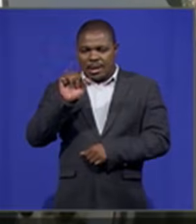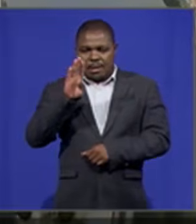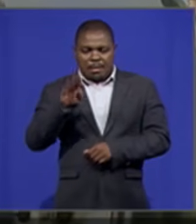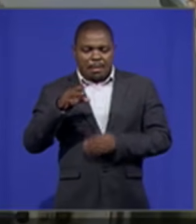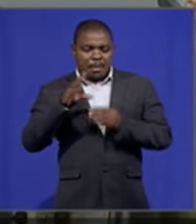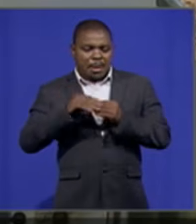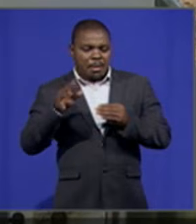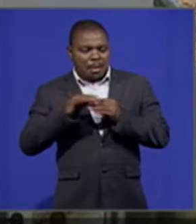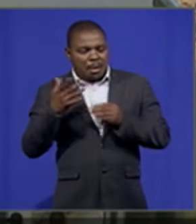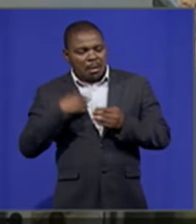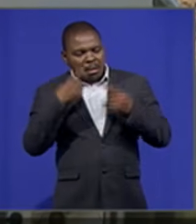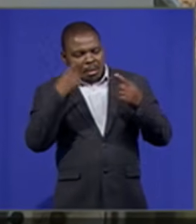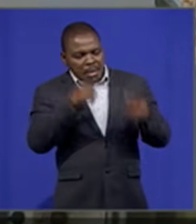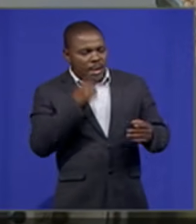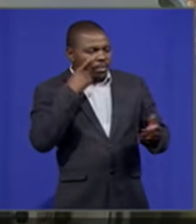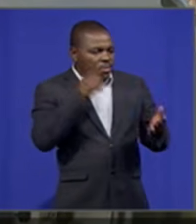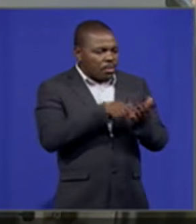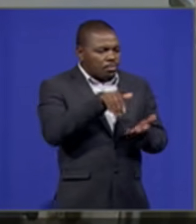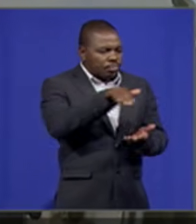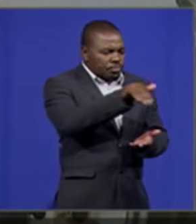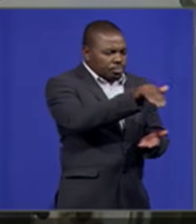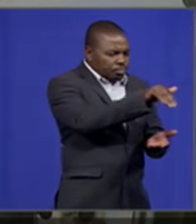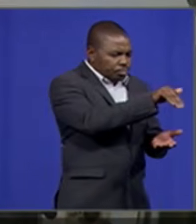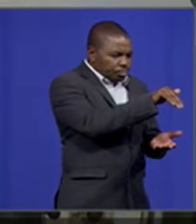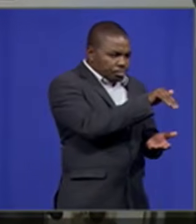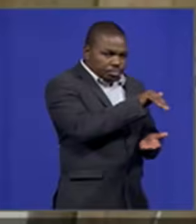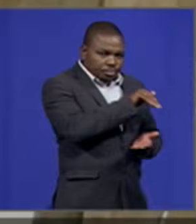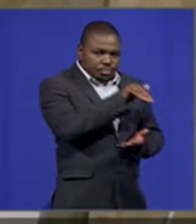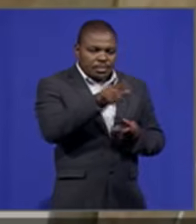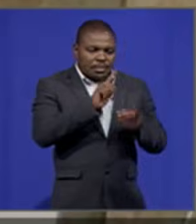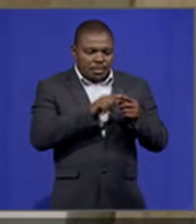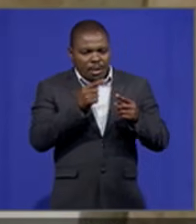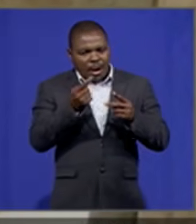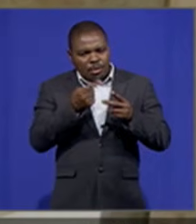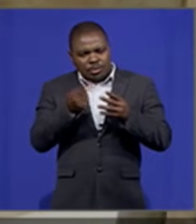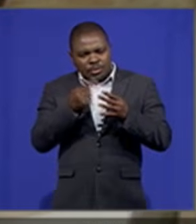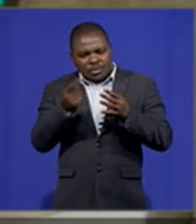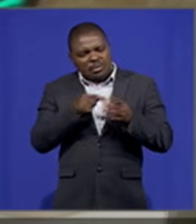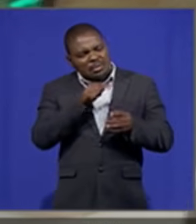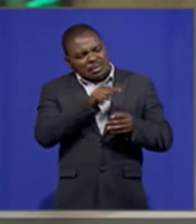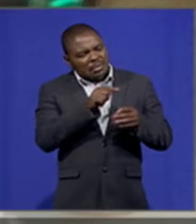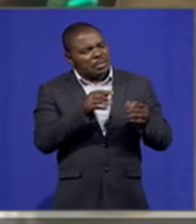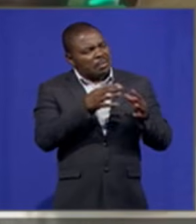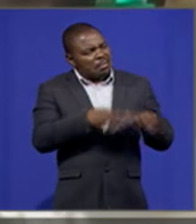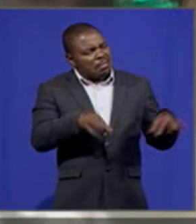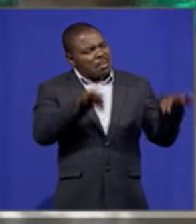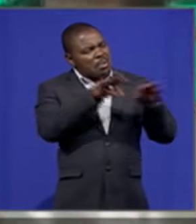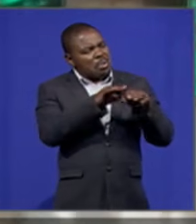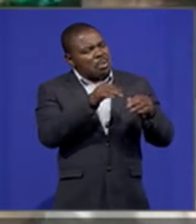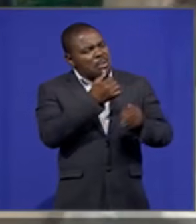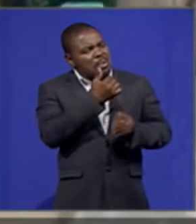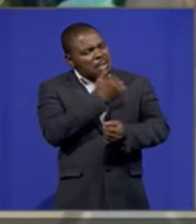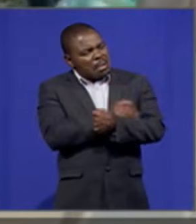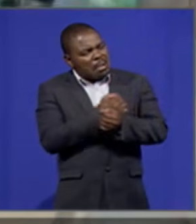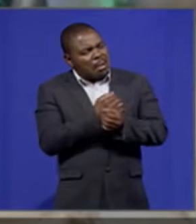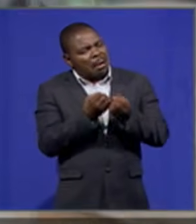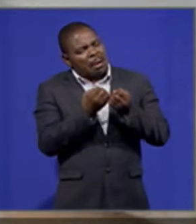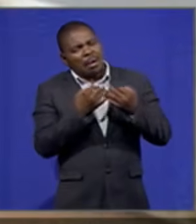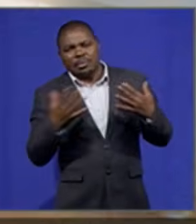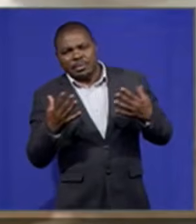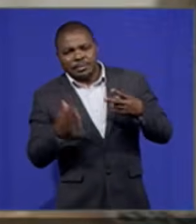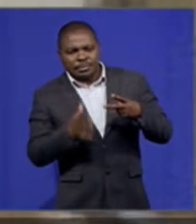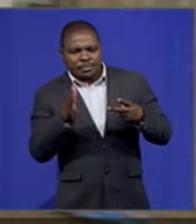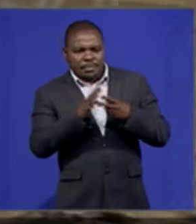still collecting evidence as well as counting as to how much these drugs were worth, as well